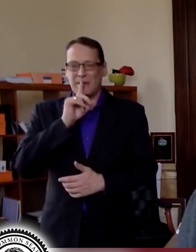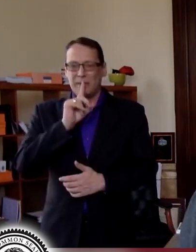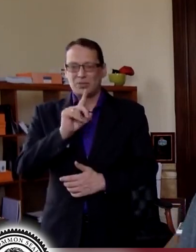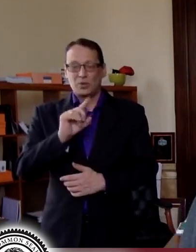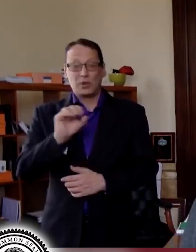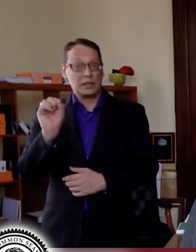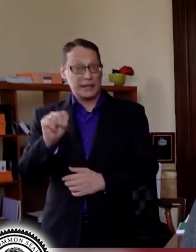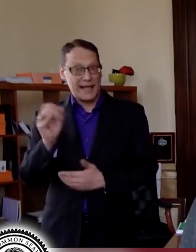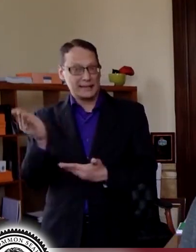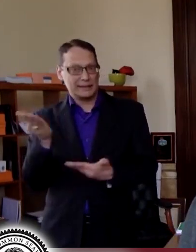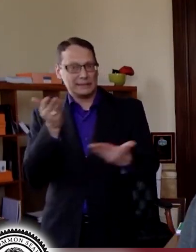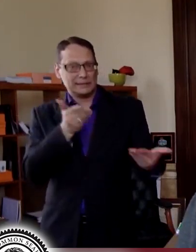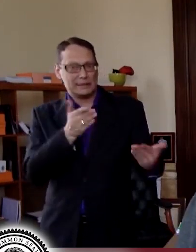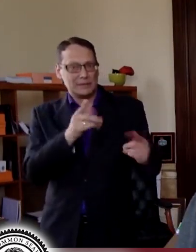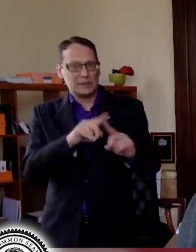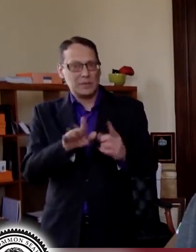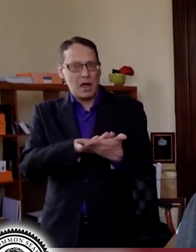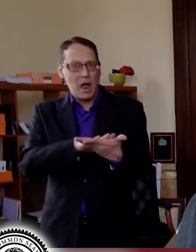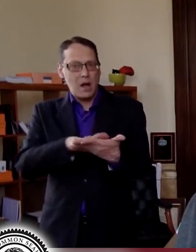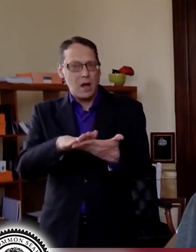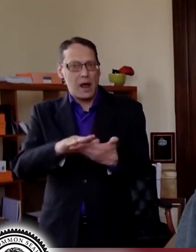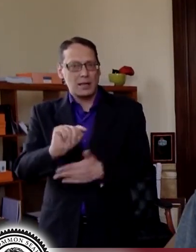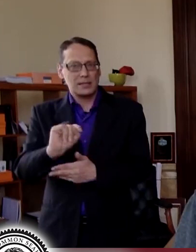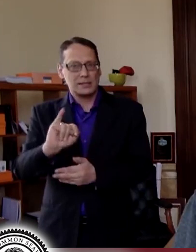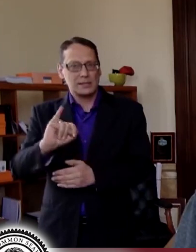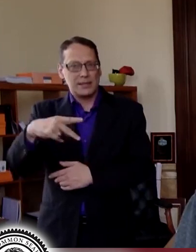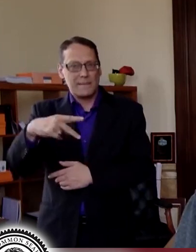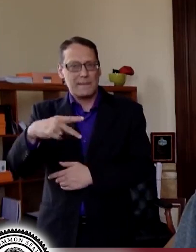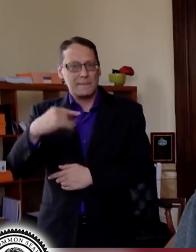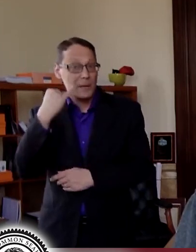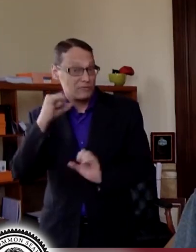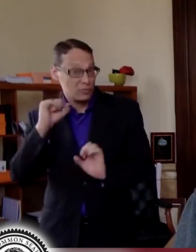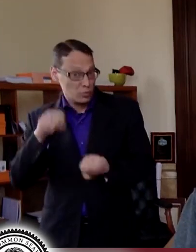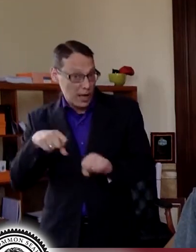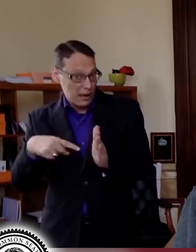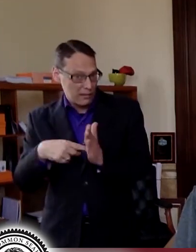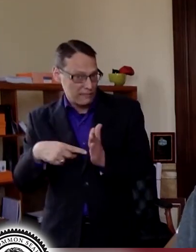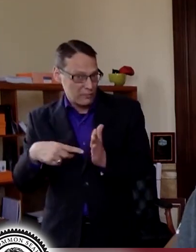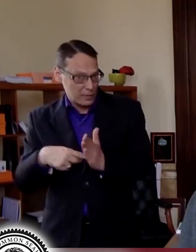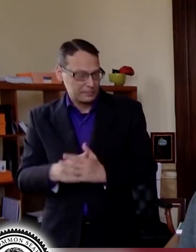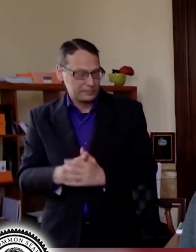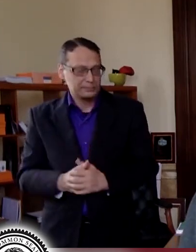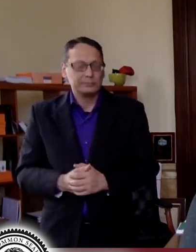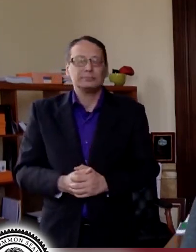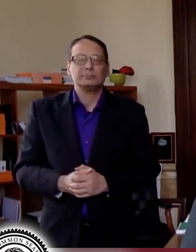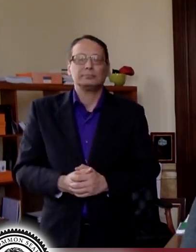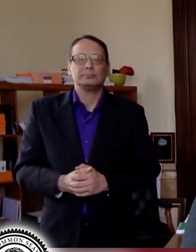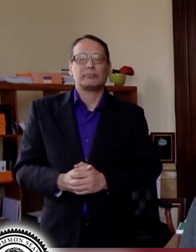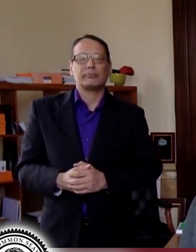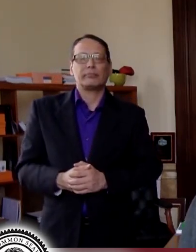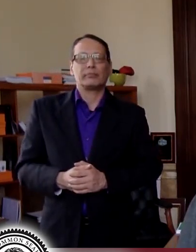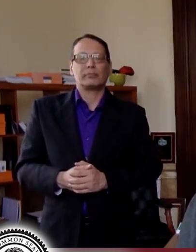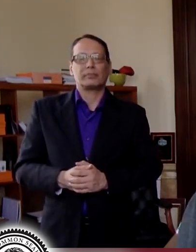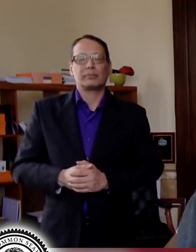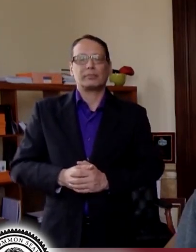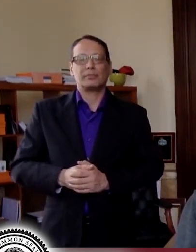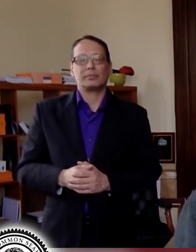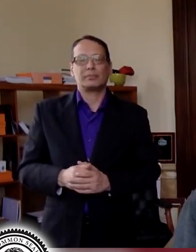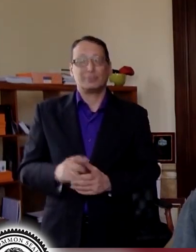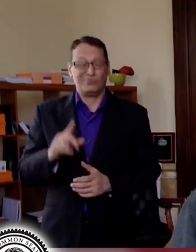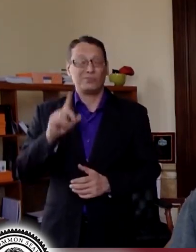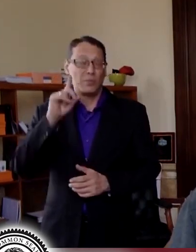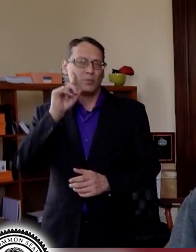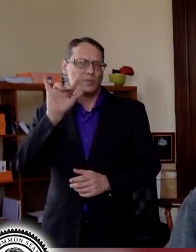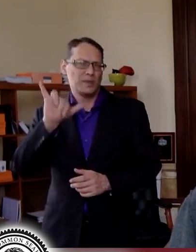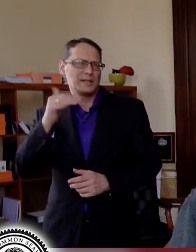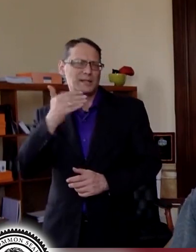you're carrying out, you give a nice tip if you can possibly afford to do that. And I think that's